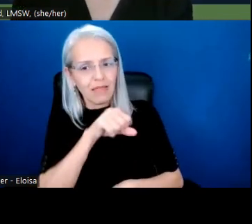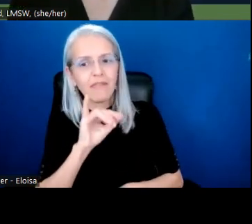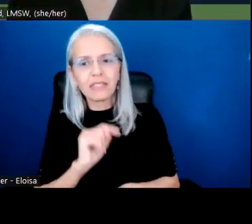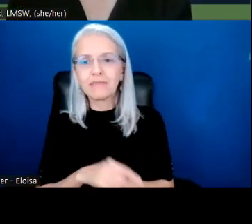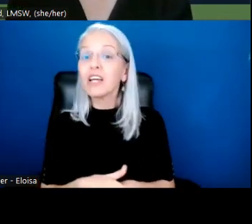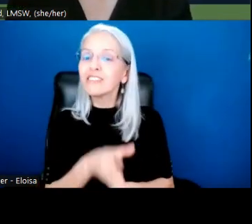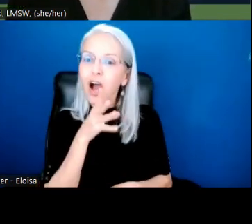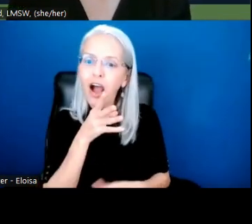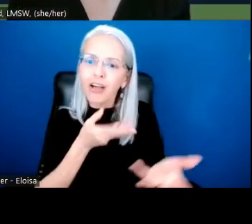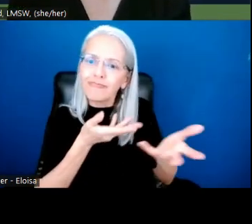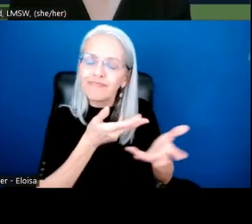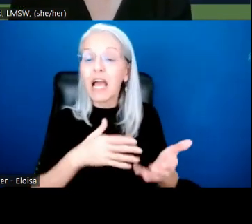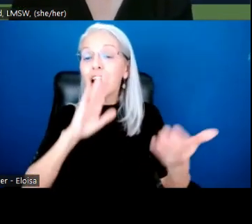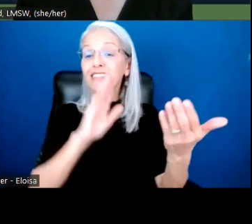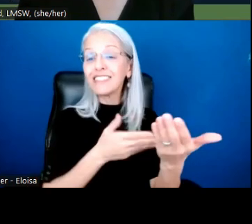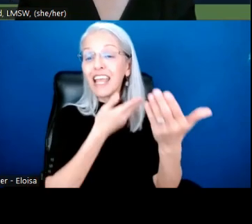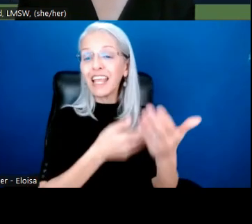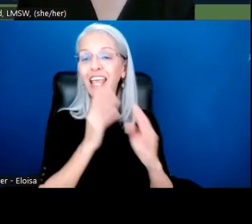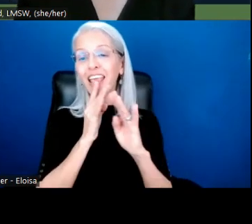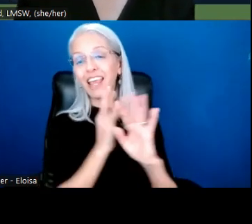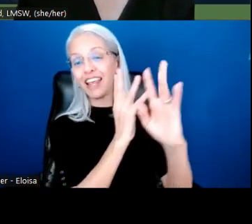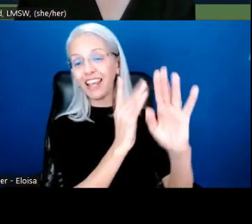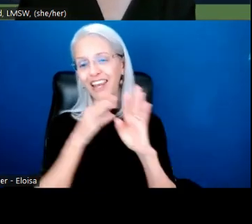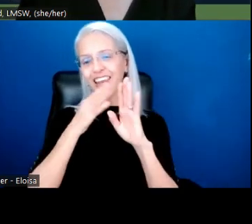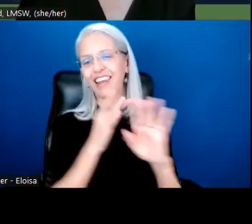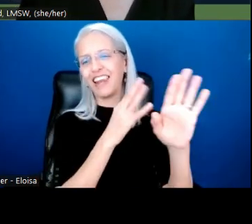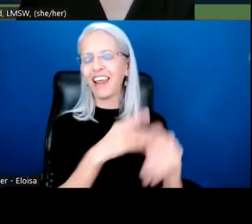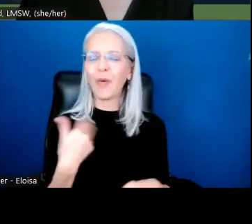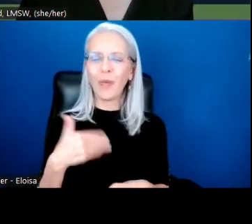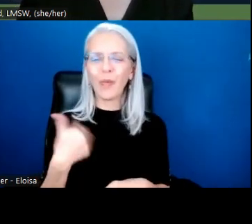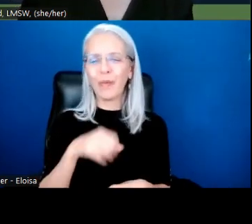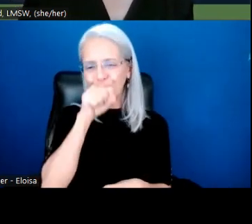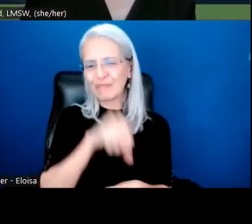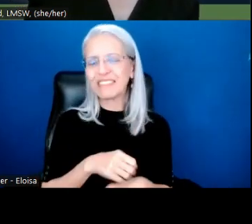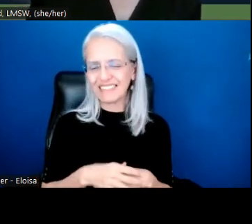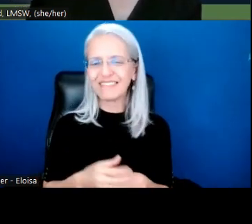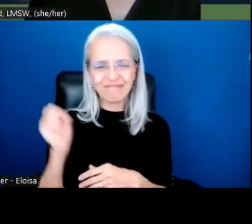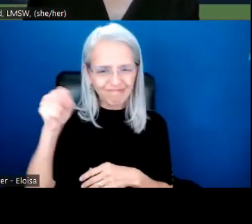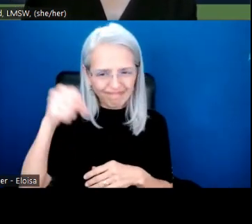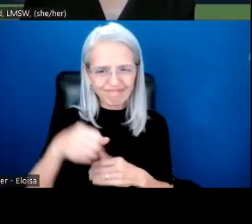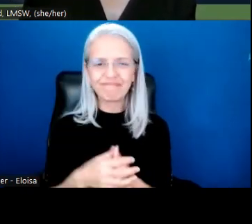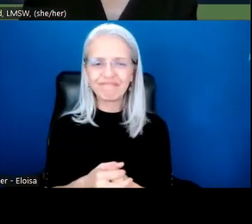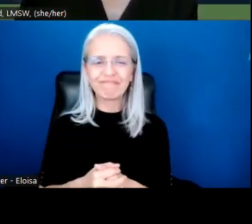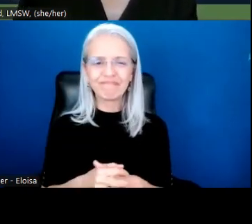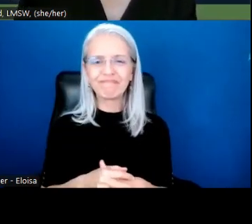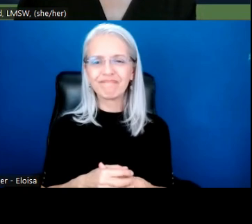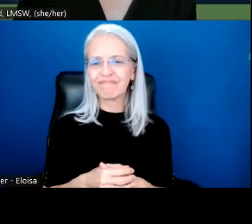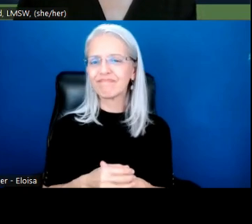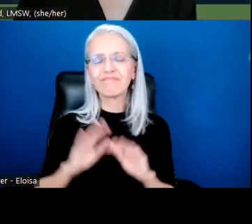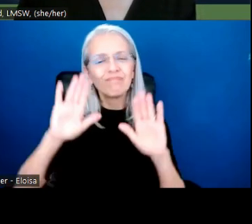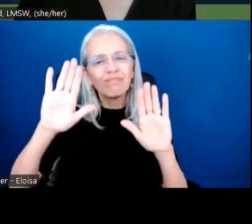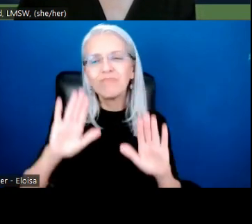Talk, singing and music, oh yes, I love those too. Absolutely. Great ways